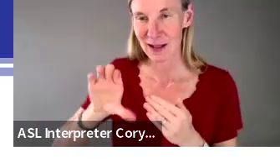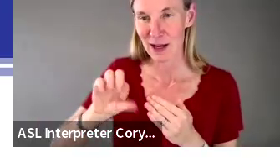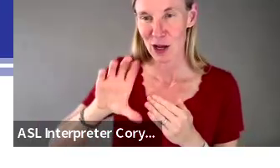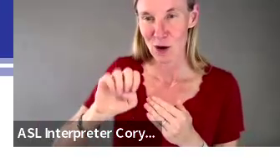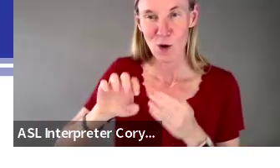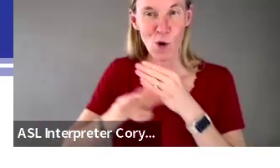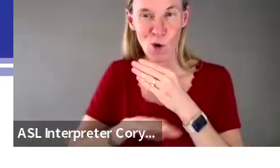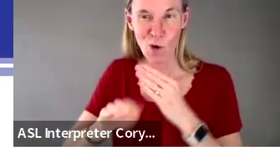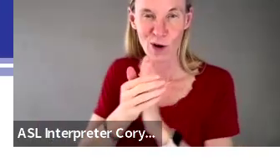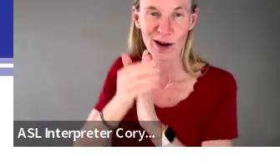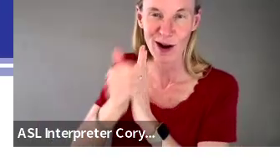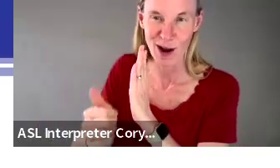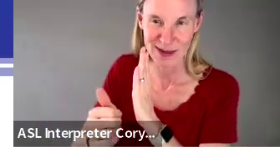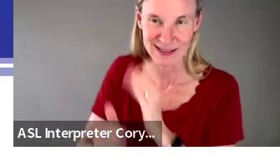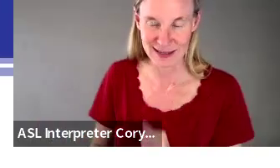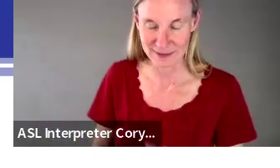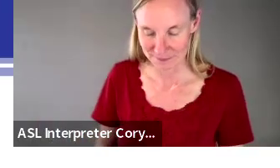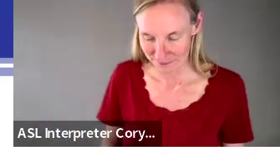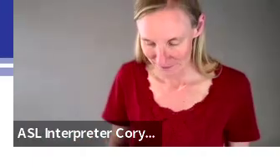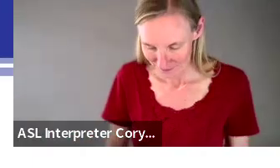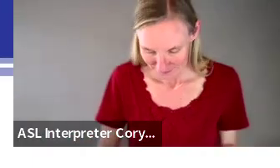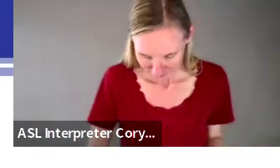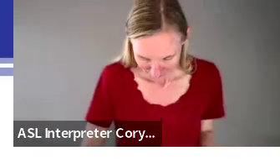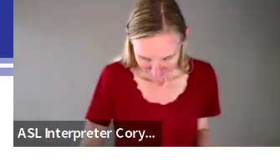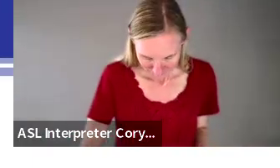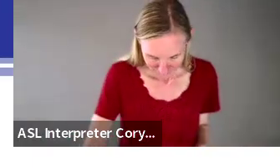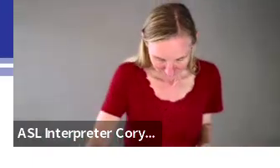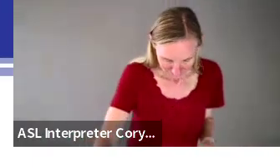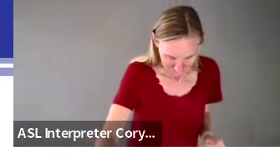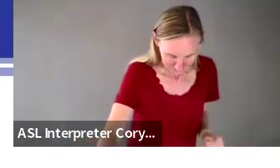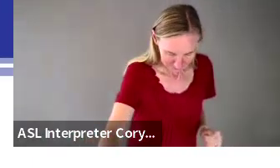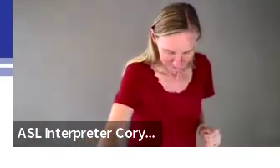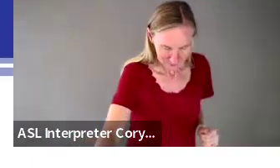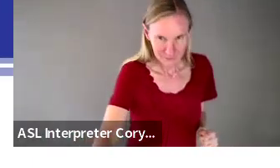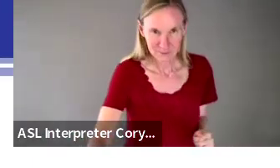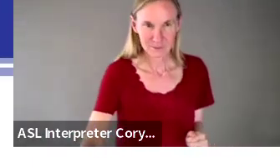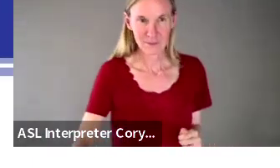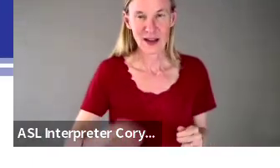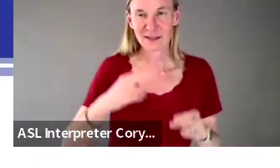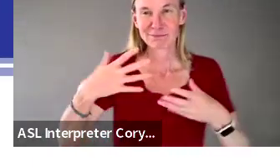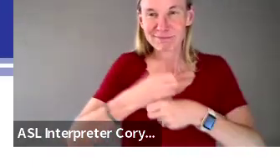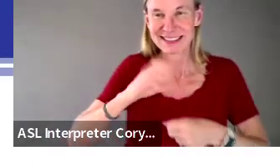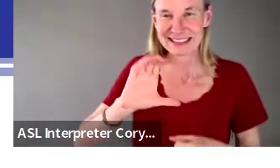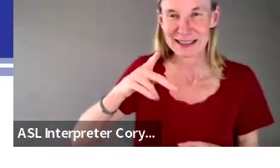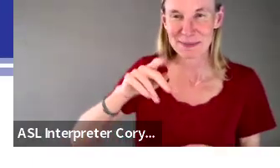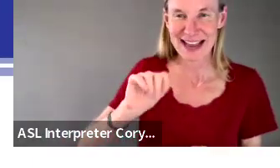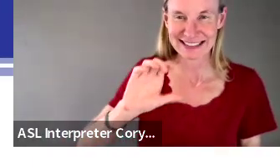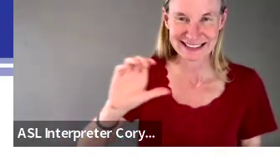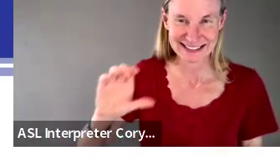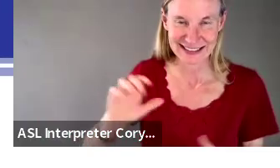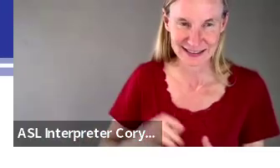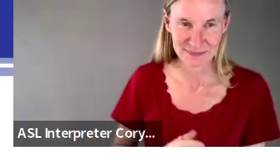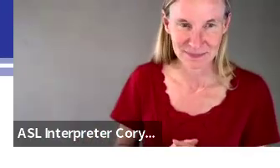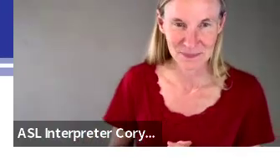uh, Certified Professional in Accessibility Core Competencies, CPACC.